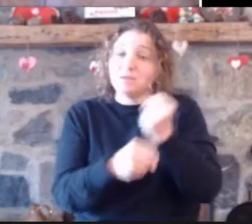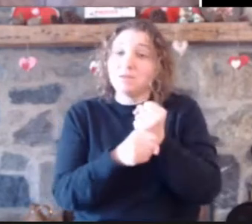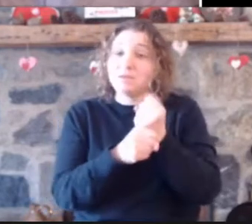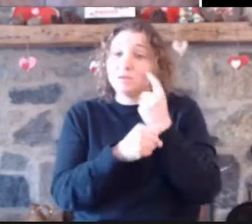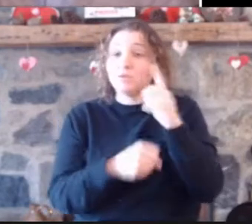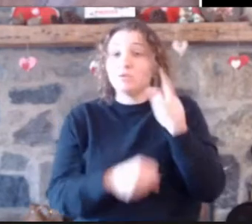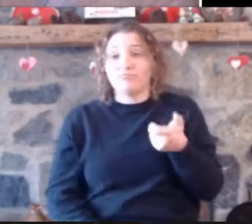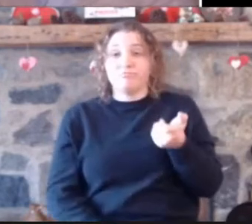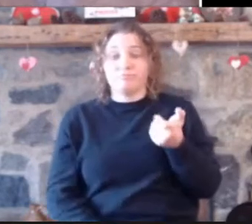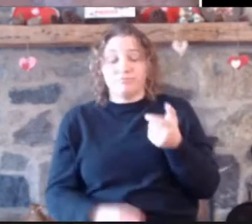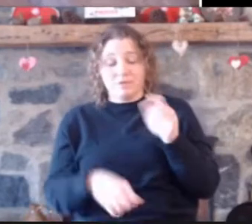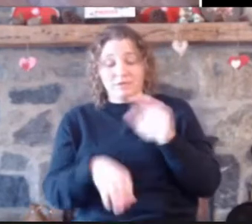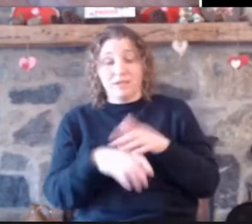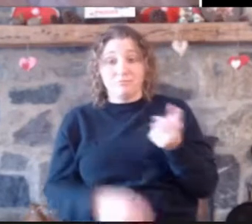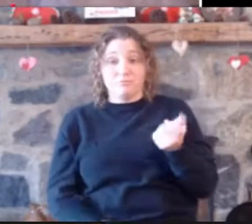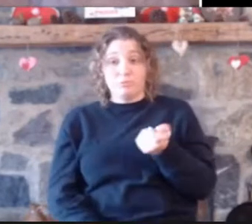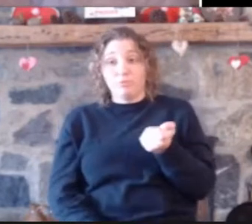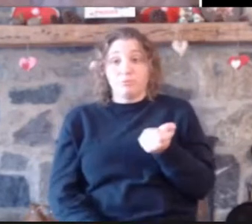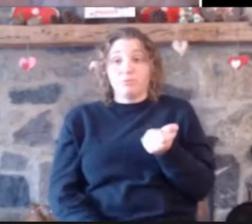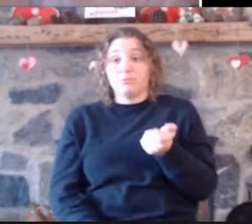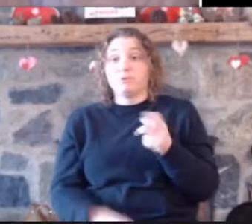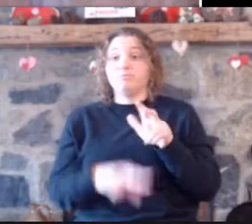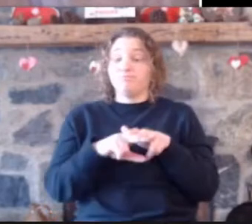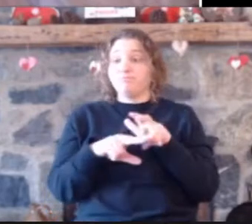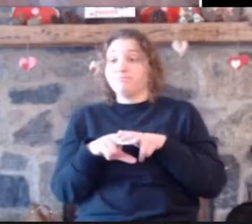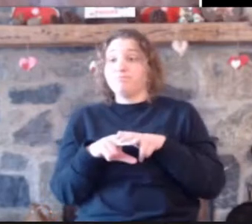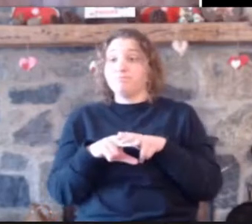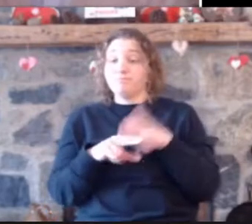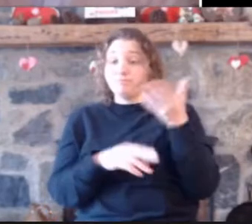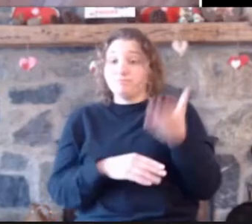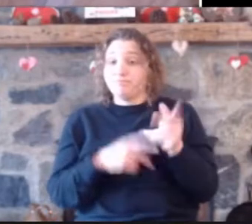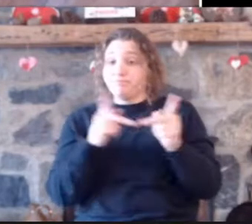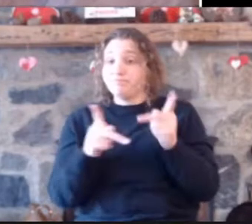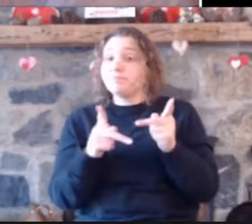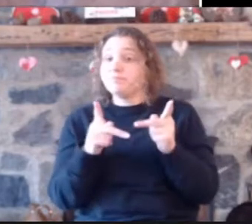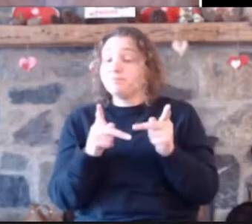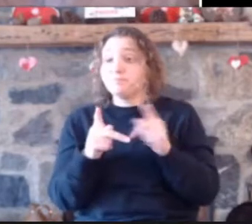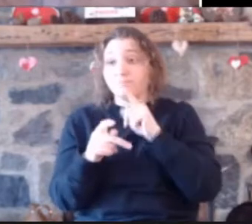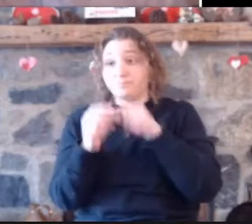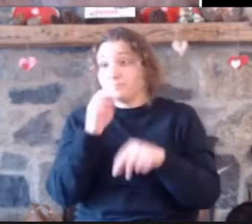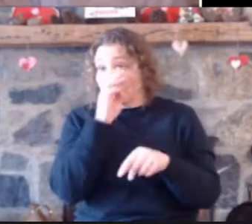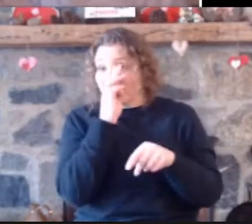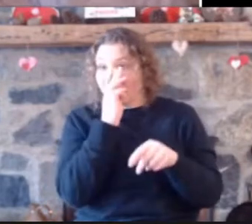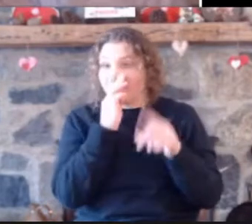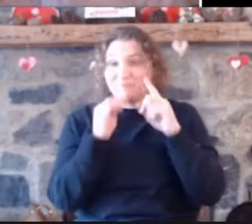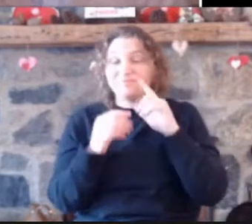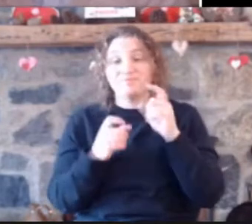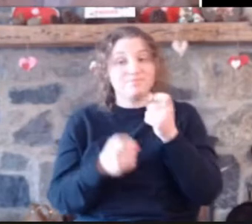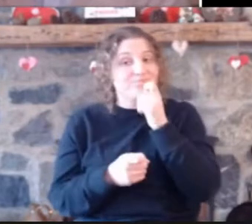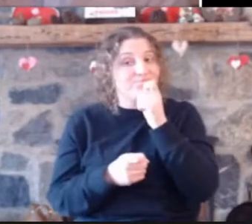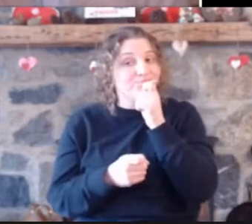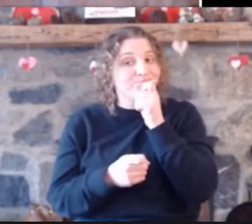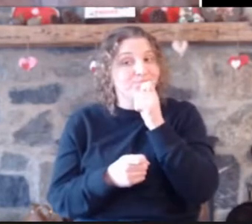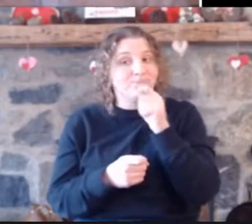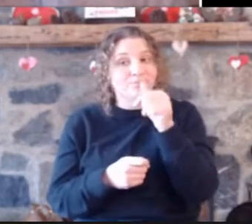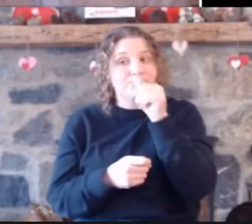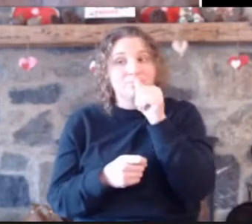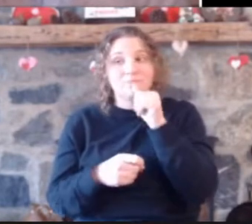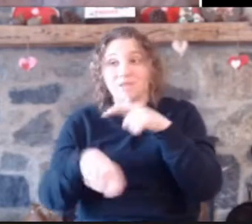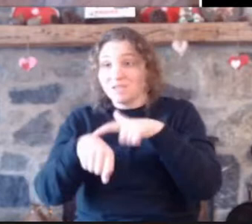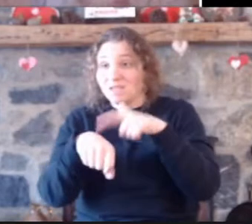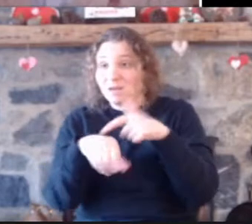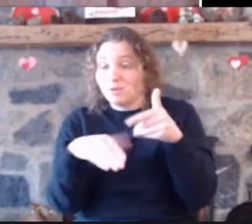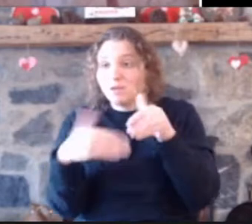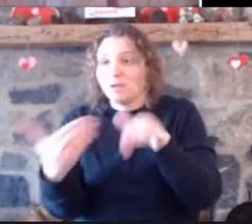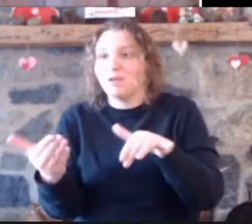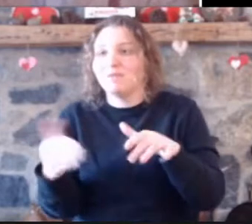remote. That's where it takes you. The secrets of evolution are time and death. Time for slow accumulations